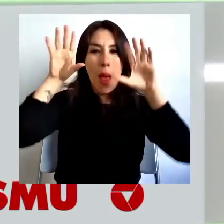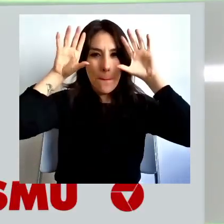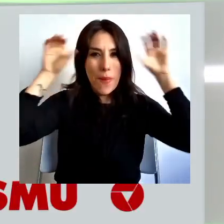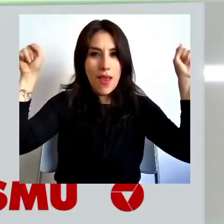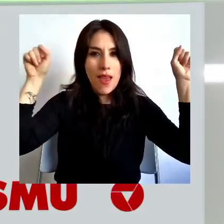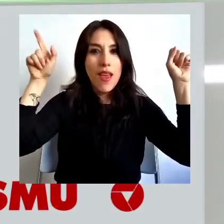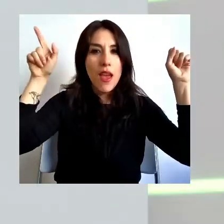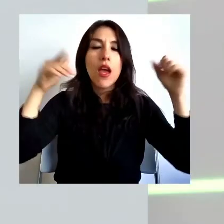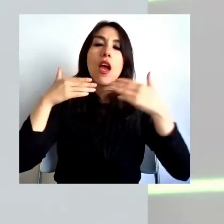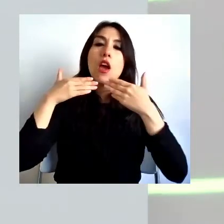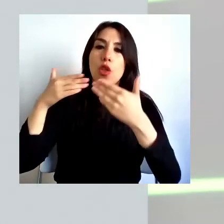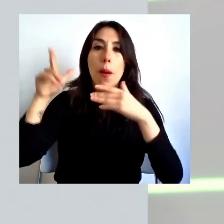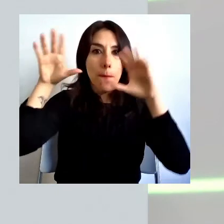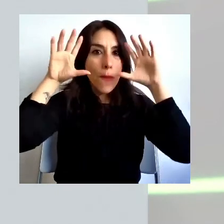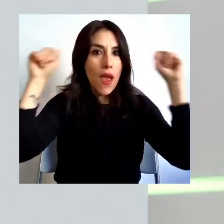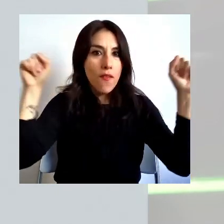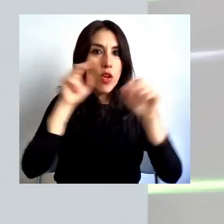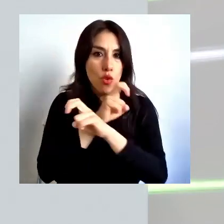Americas.